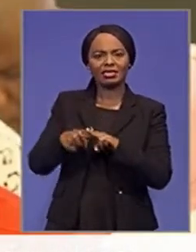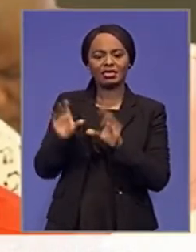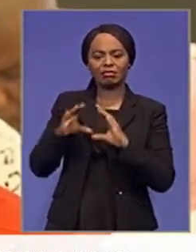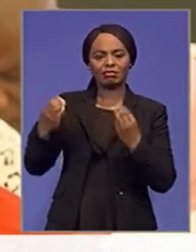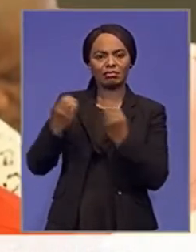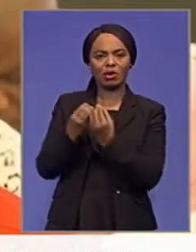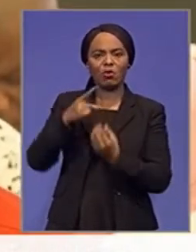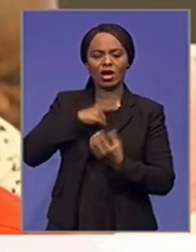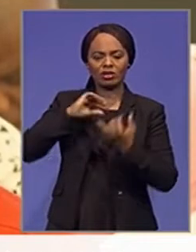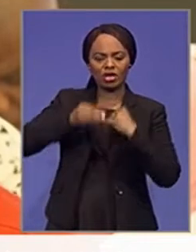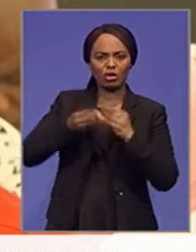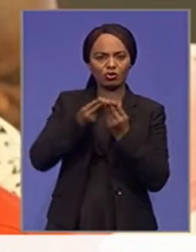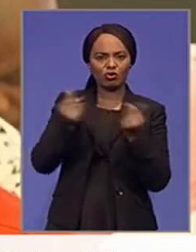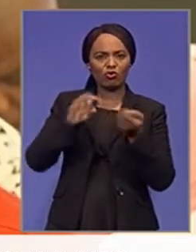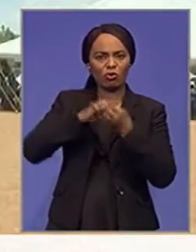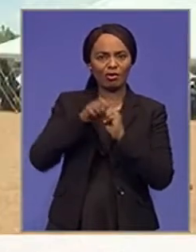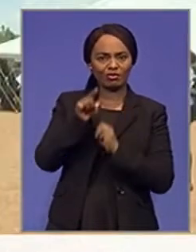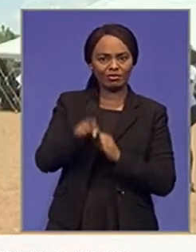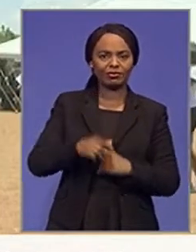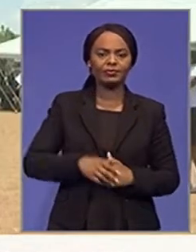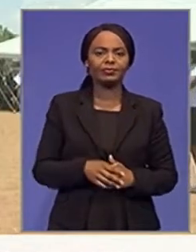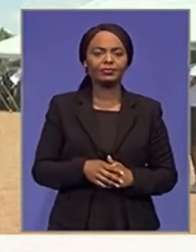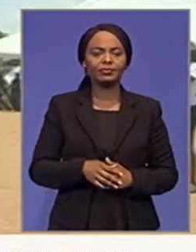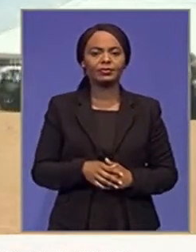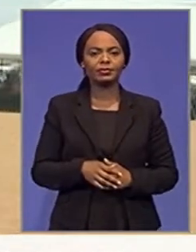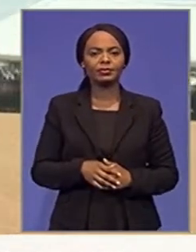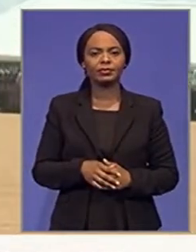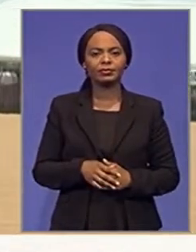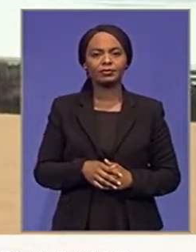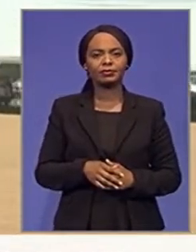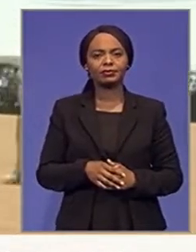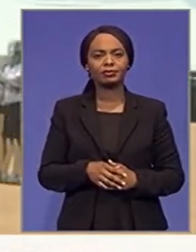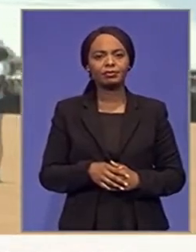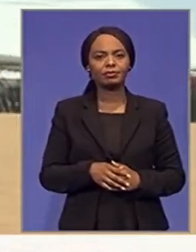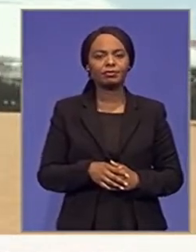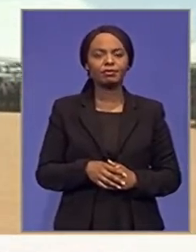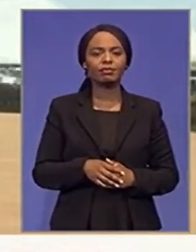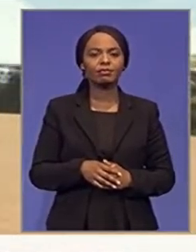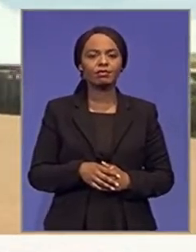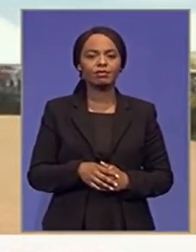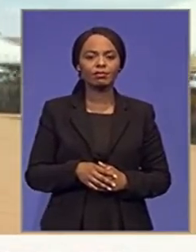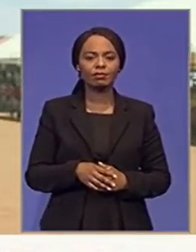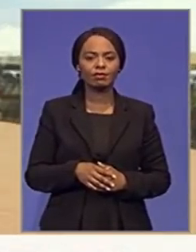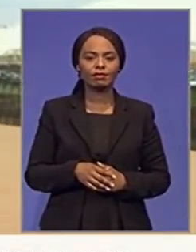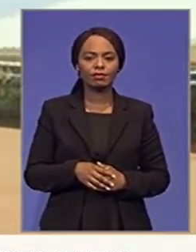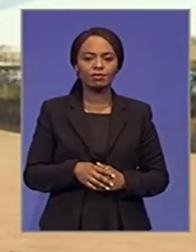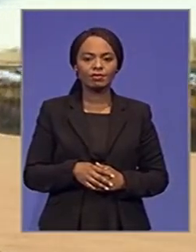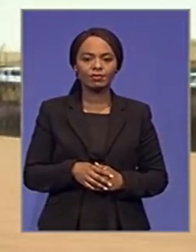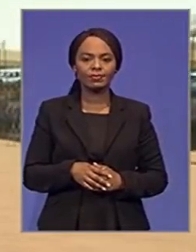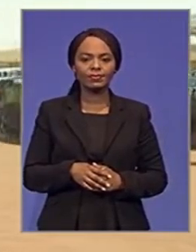go rarabolla morero ono. Sentle English Klipgat gaufi le Brits.